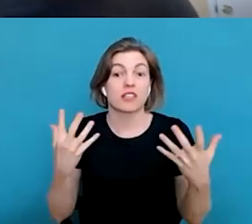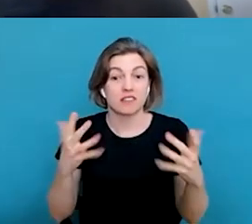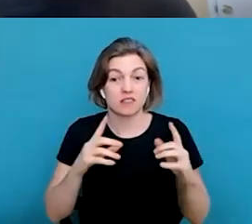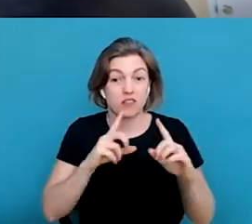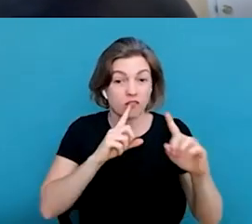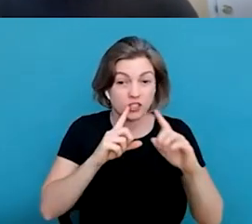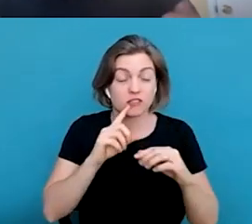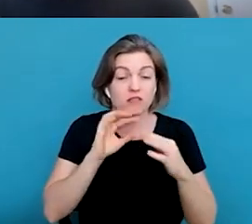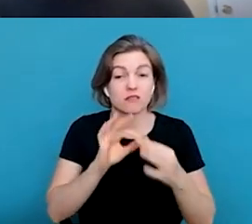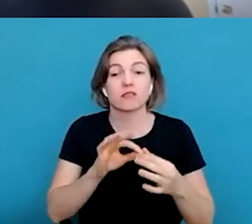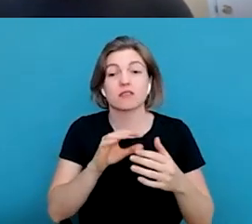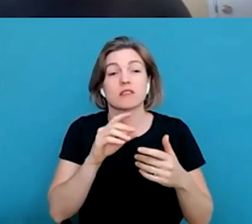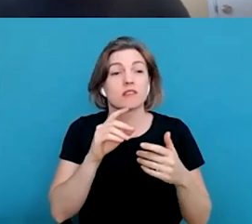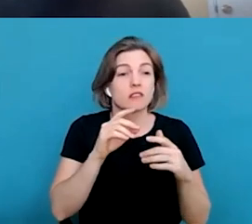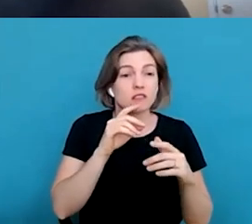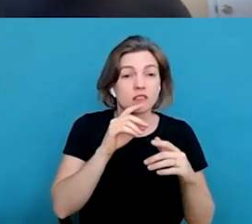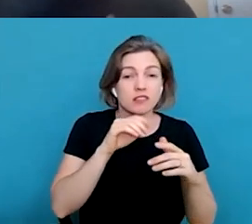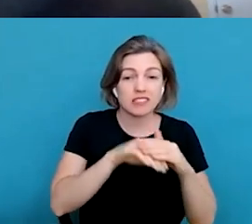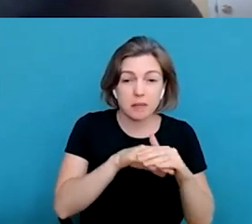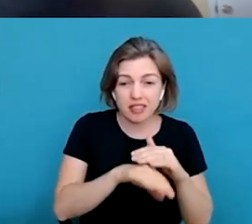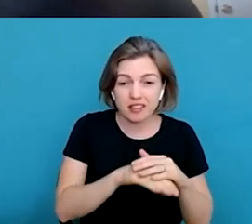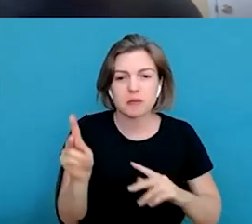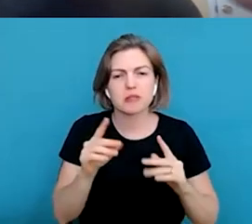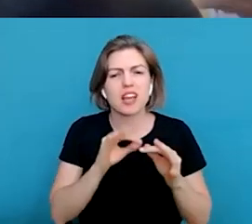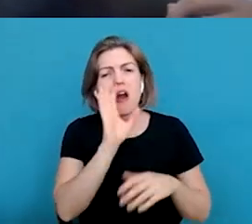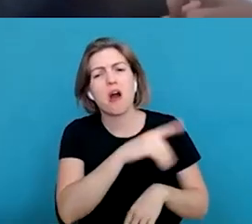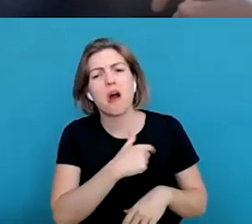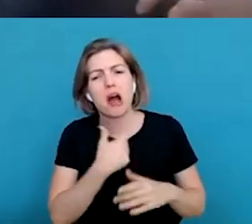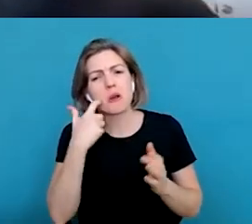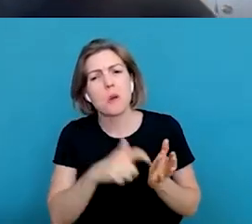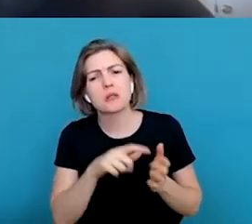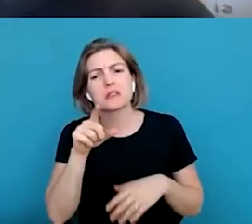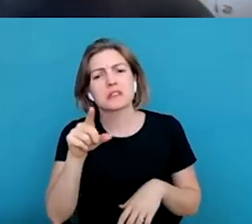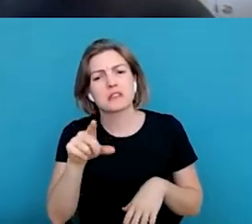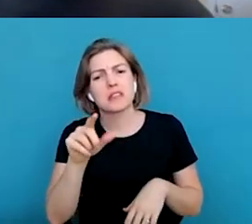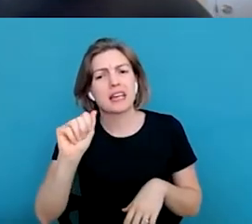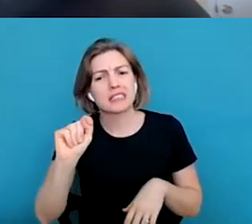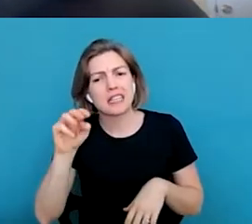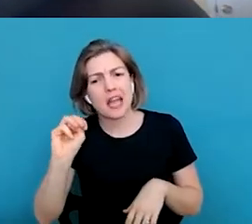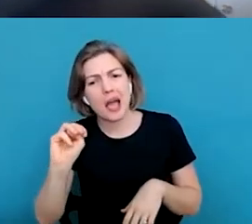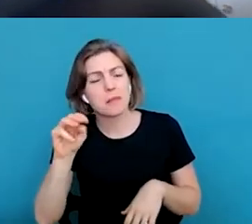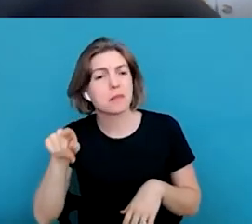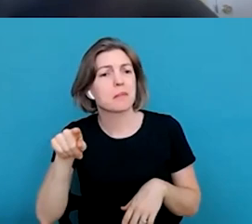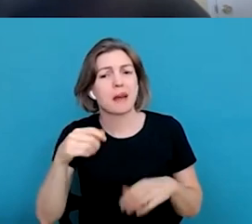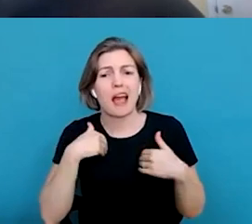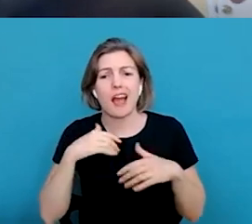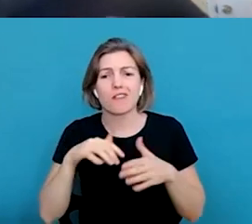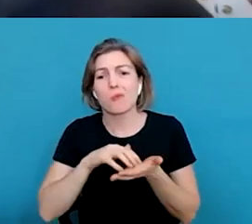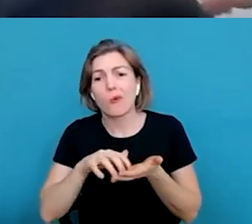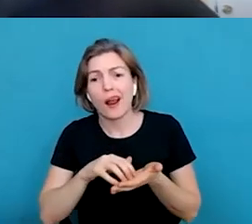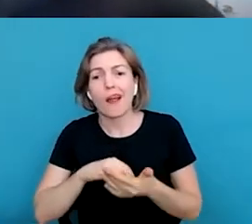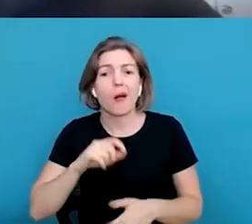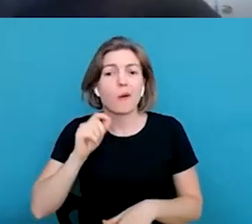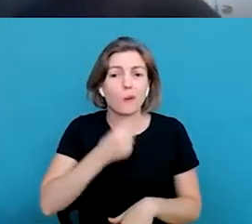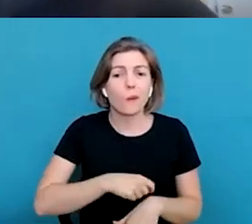about accessibility, and I've heard people say, oh, I noticed at the ATM that there was Braille, or that there was